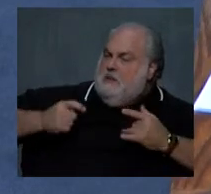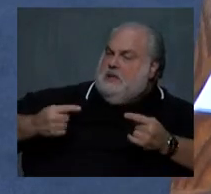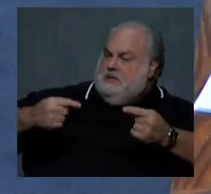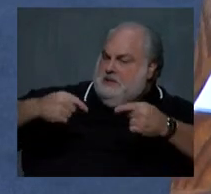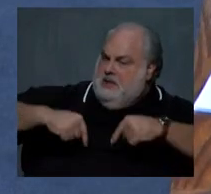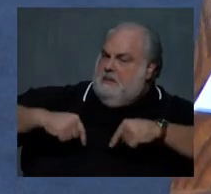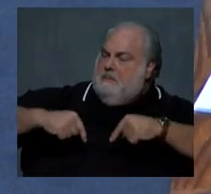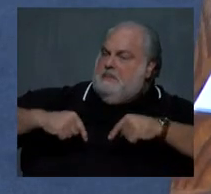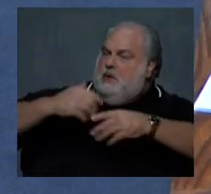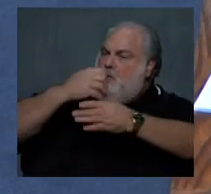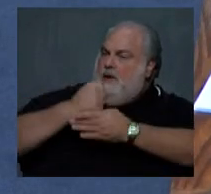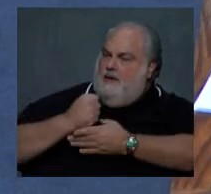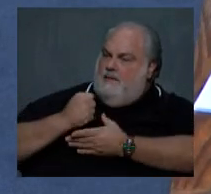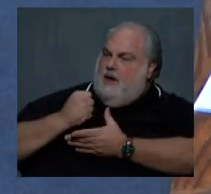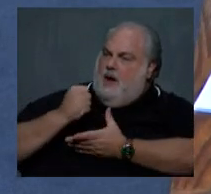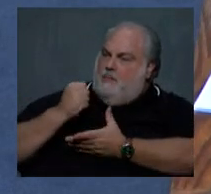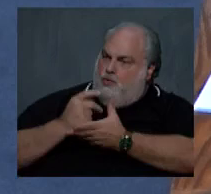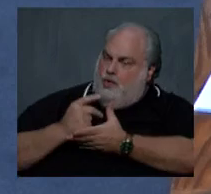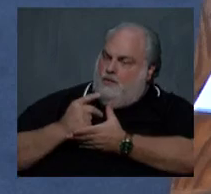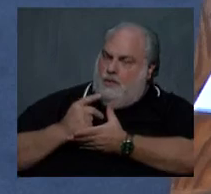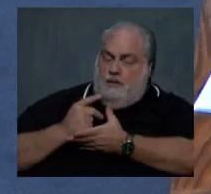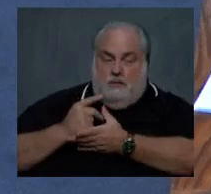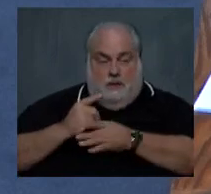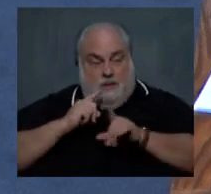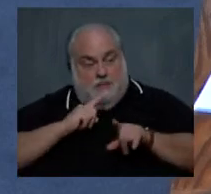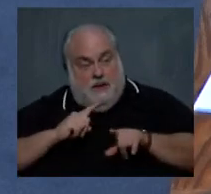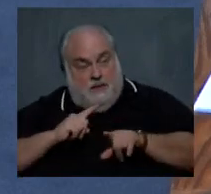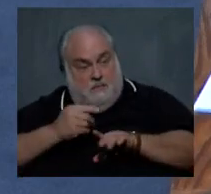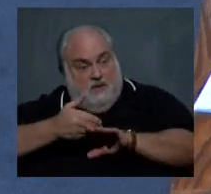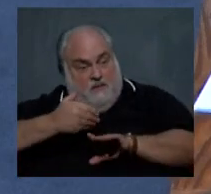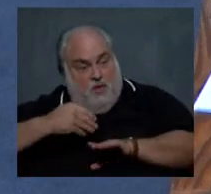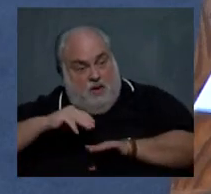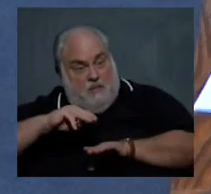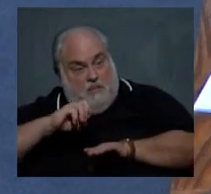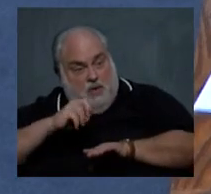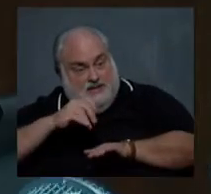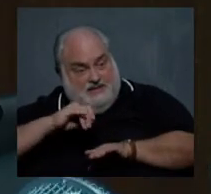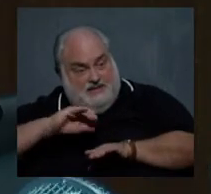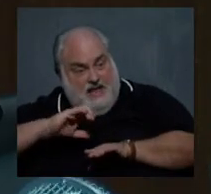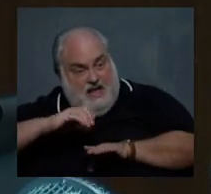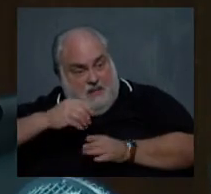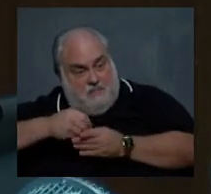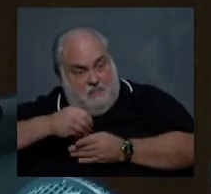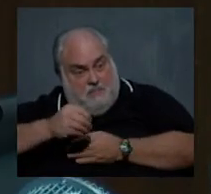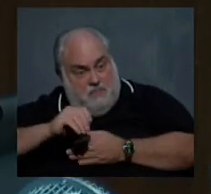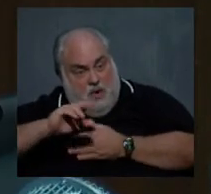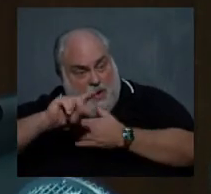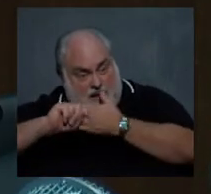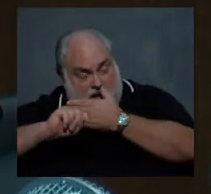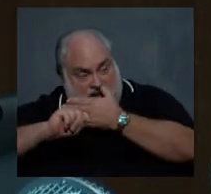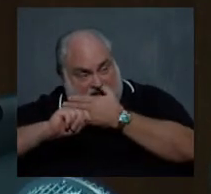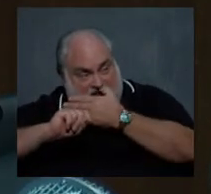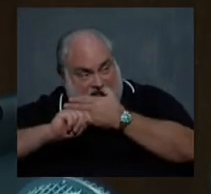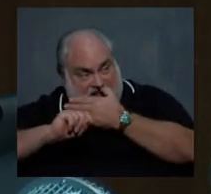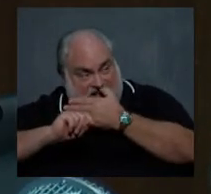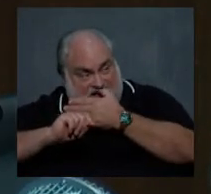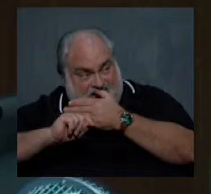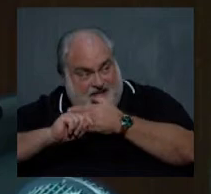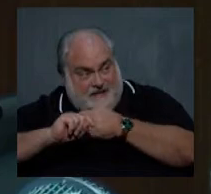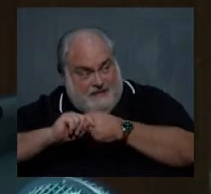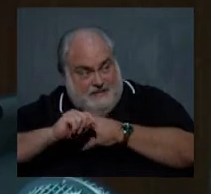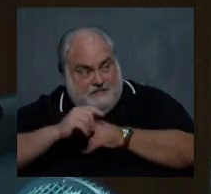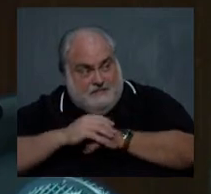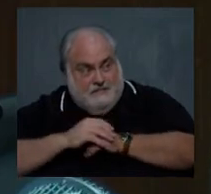board Okay. and get an approval. But to it do was that. going on before Mosaic even bought that. I've seen it before they purchased